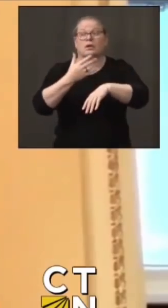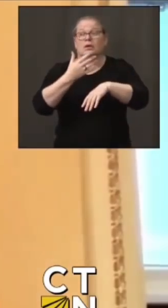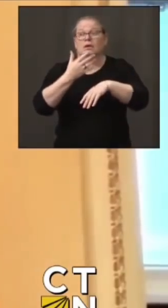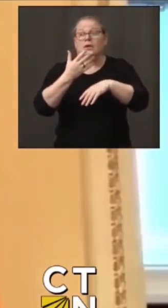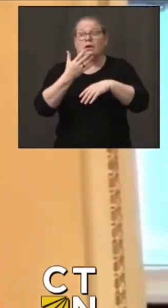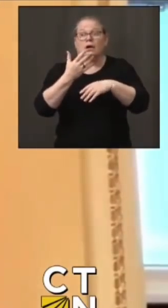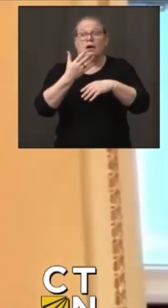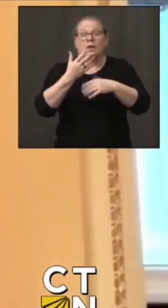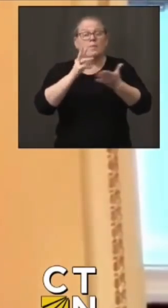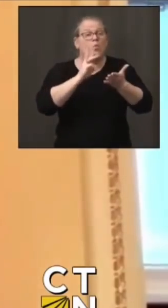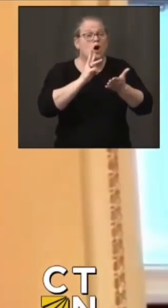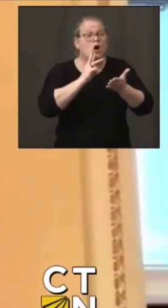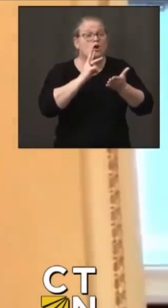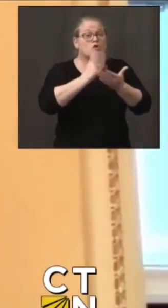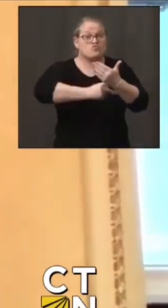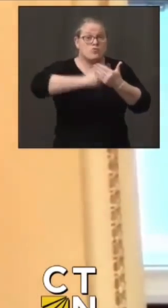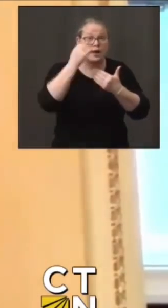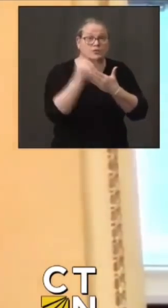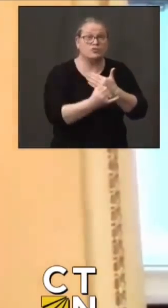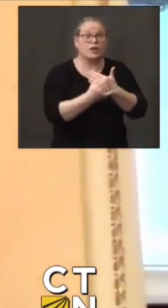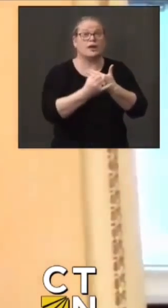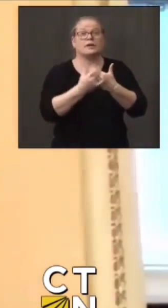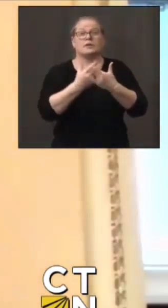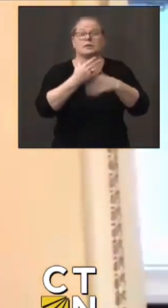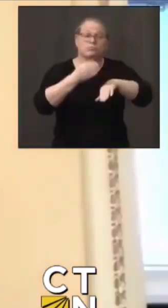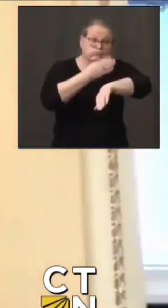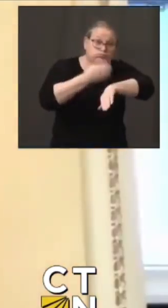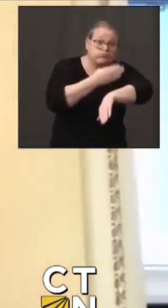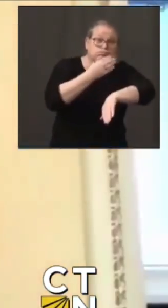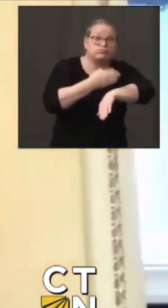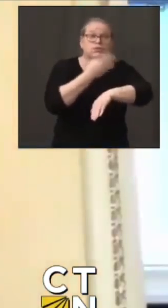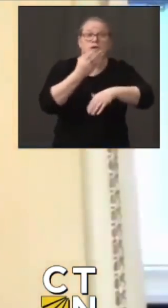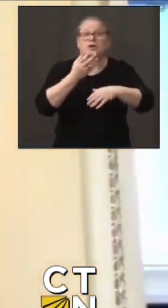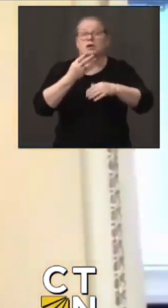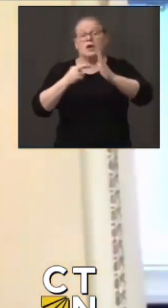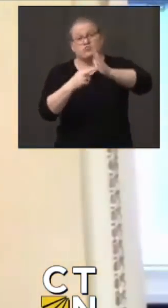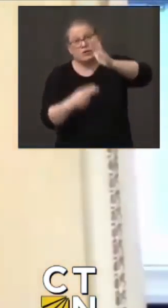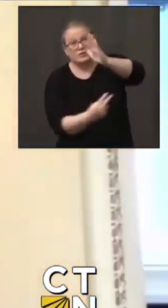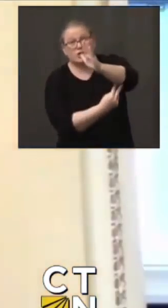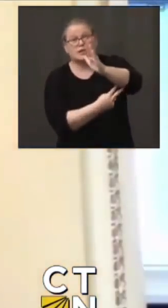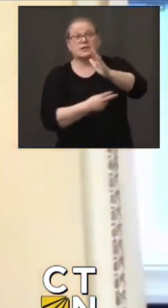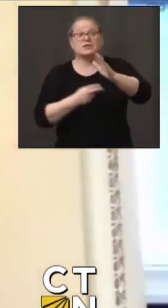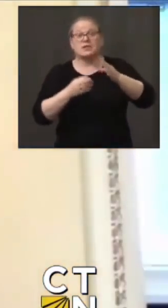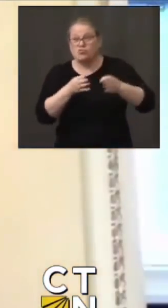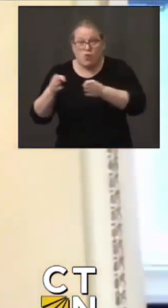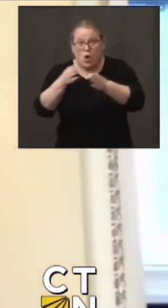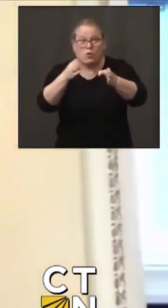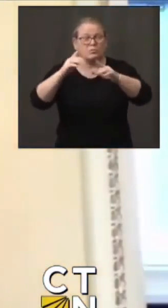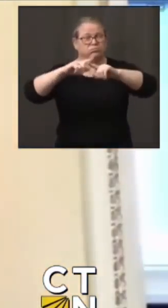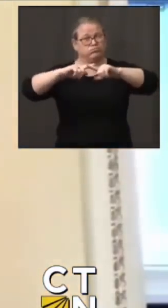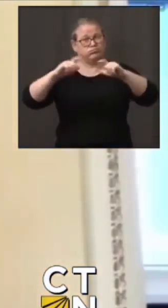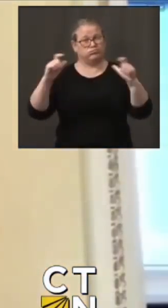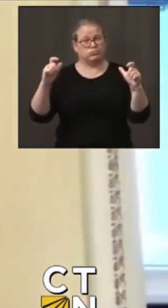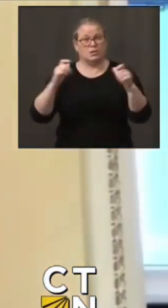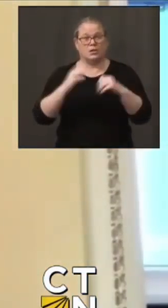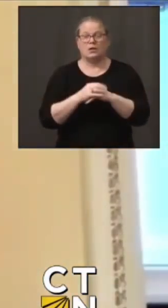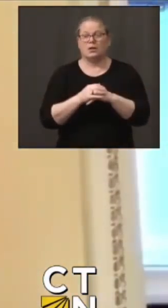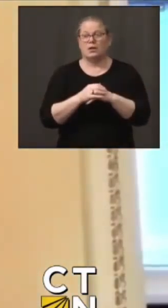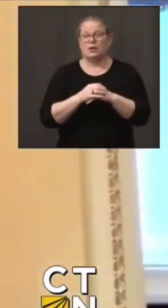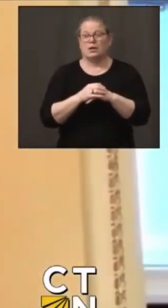water projects, et cetera. It is roads and bridges. And there is a heavy emphasis